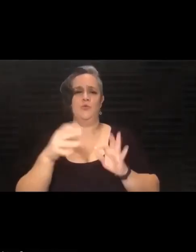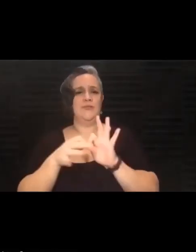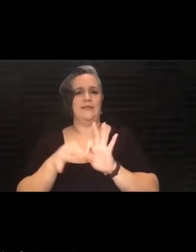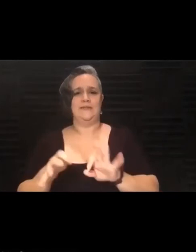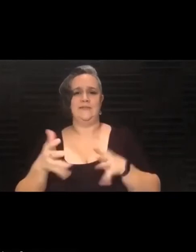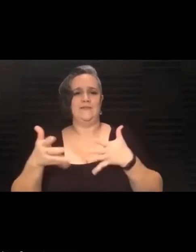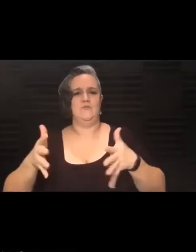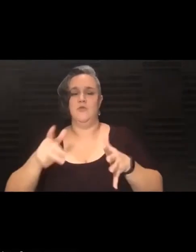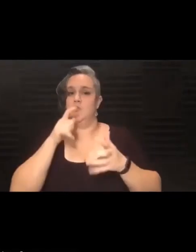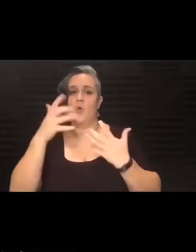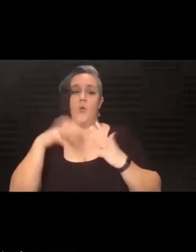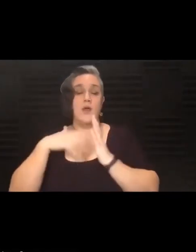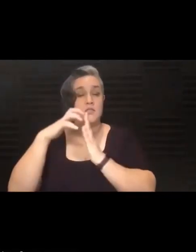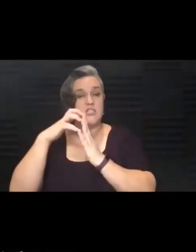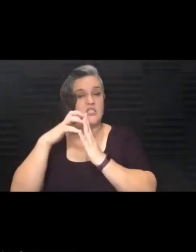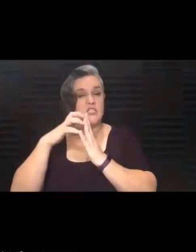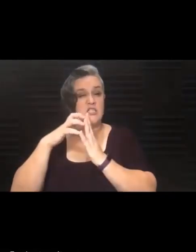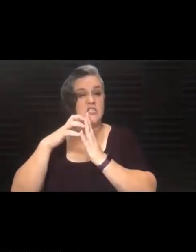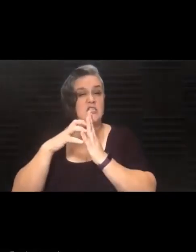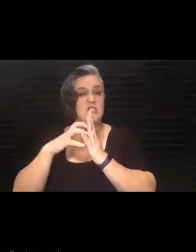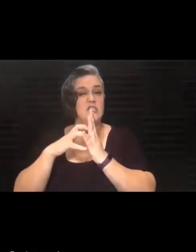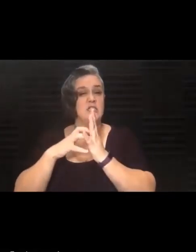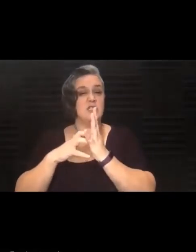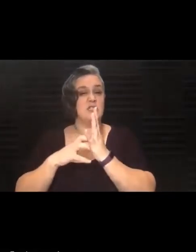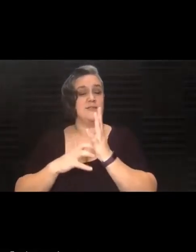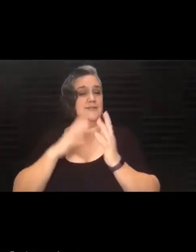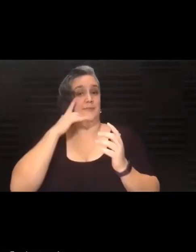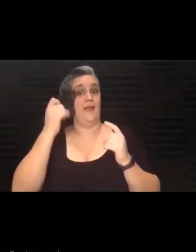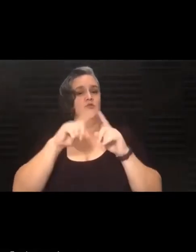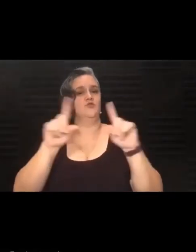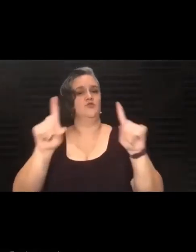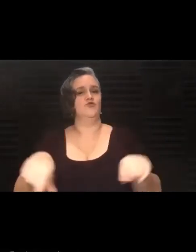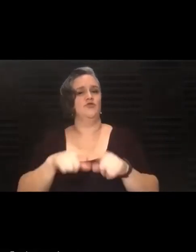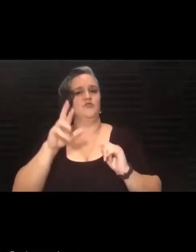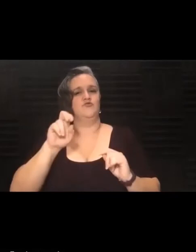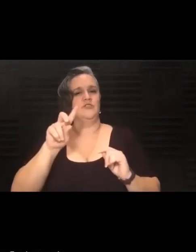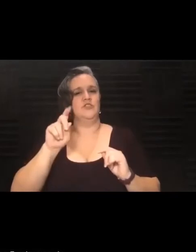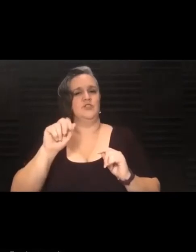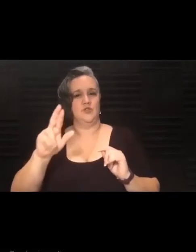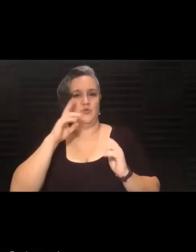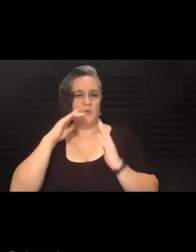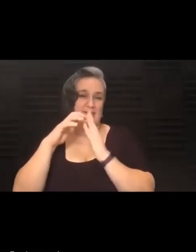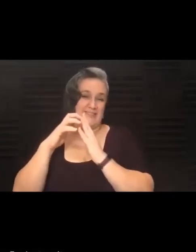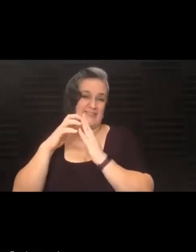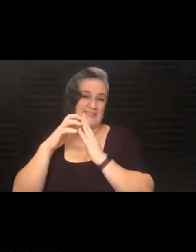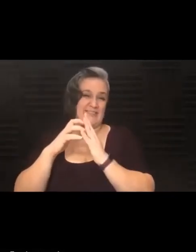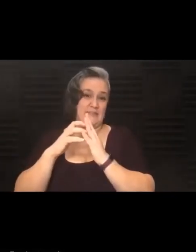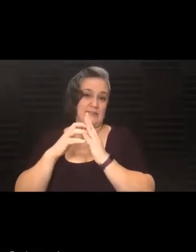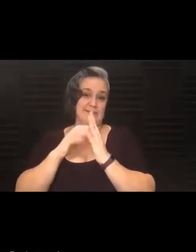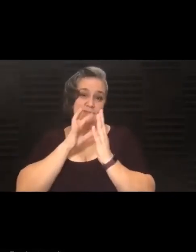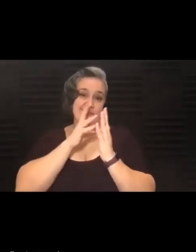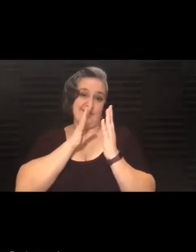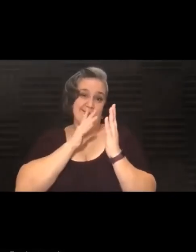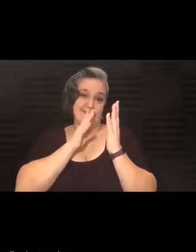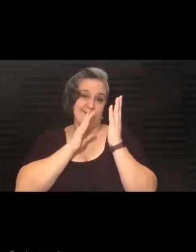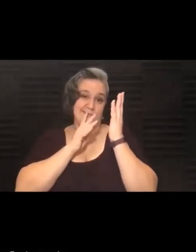want someone's screen reader reading through an alt text image for, 5 minutes.